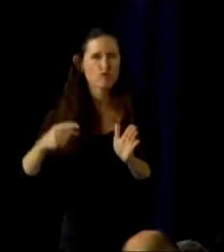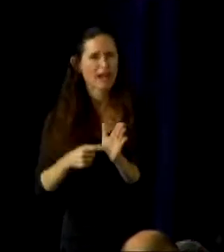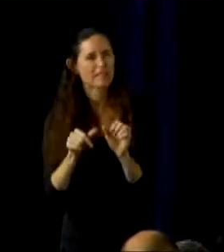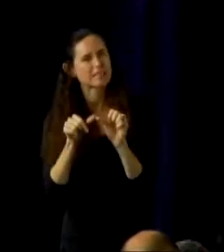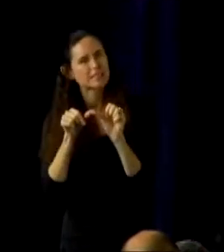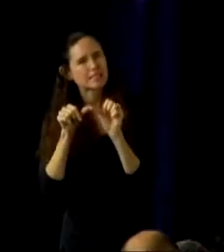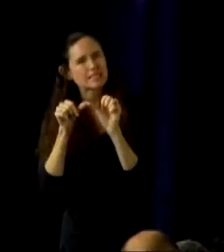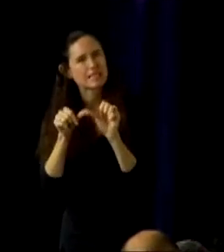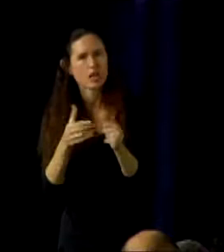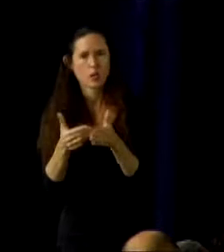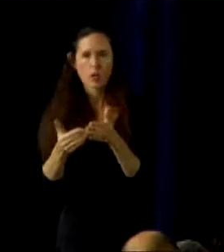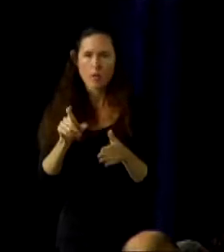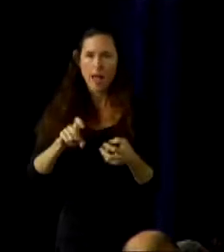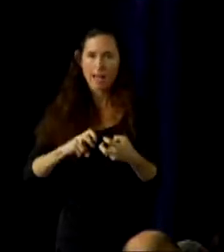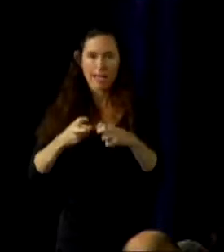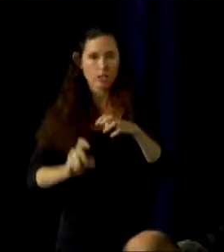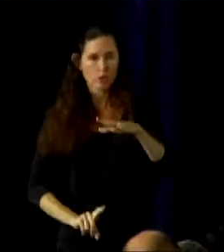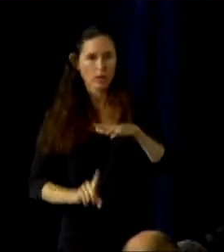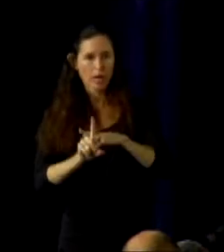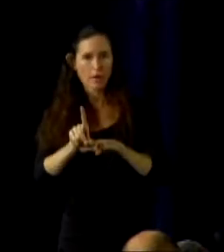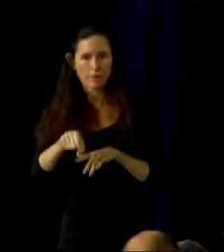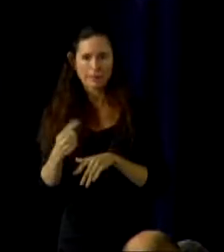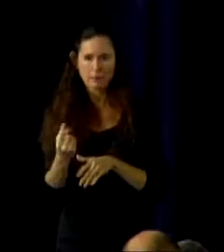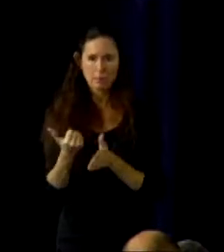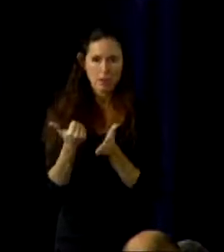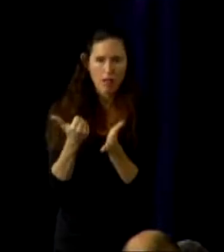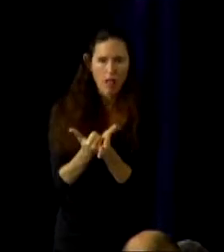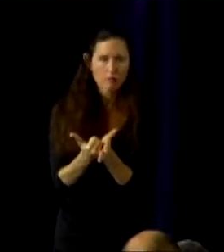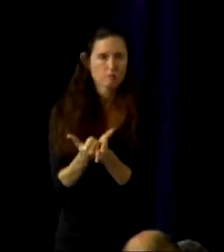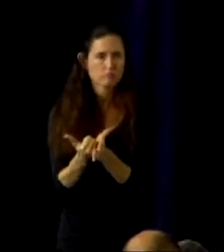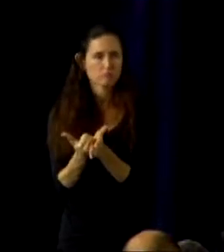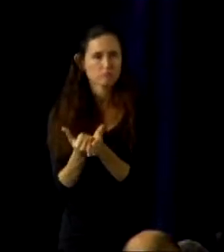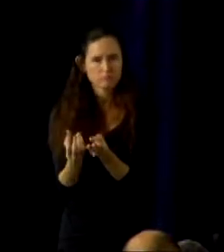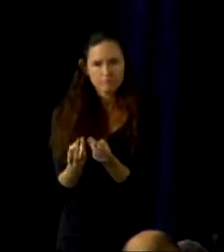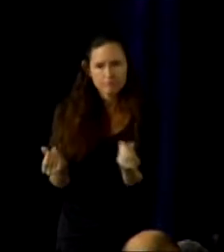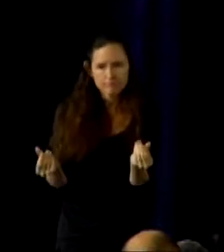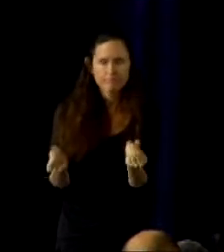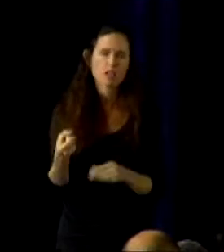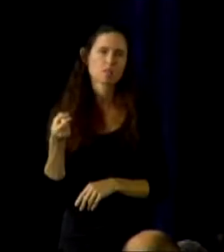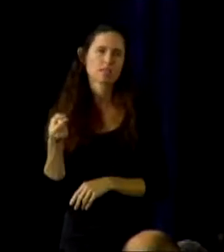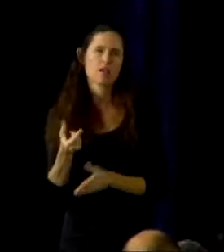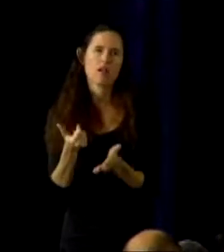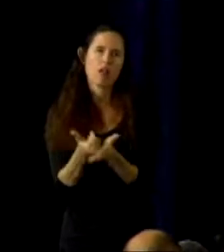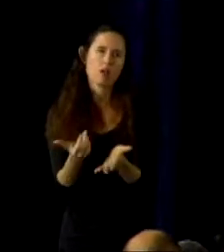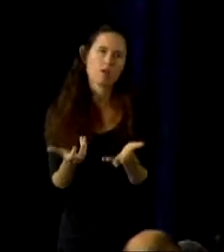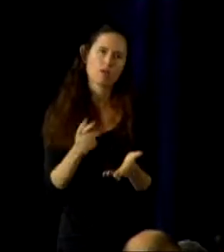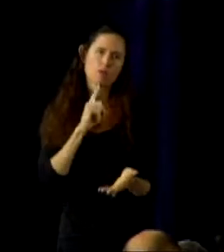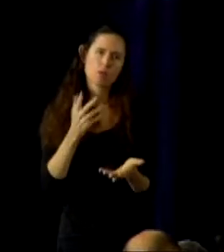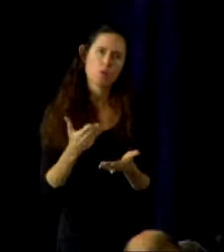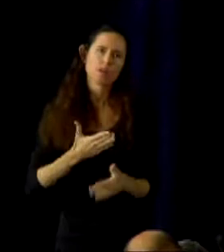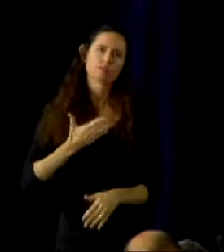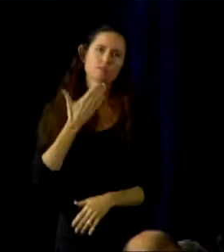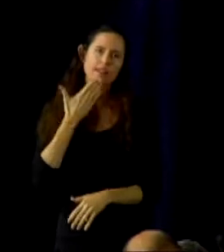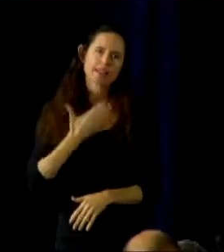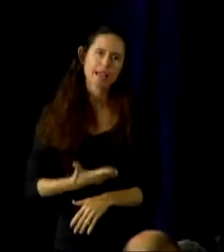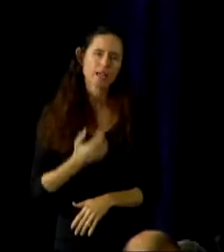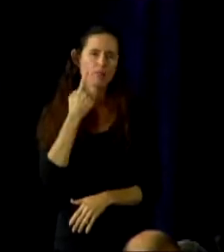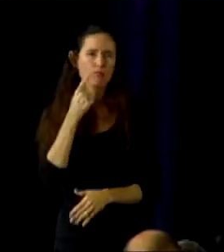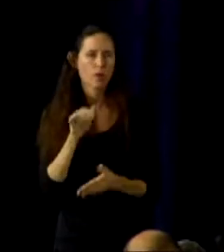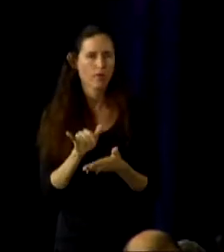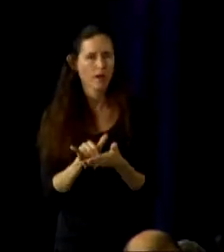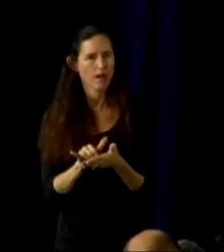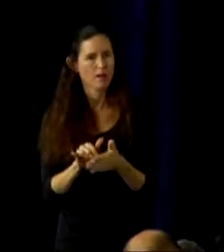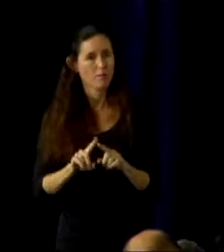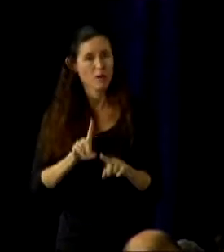continually, whenever we had an issue and I needed somebody to run down the ground ball, he was there to do it. I want to recognize him for that great effort.